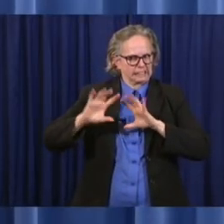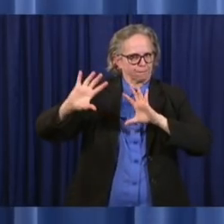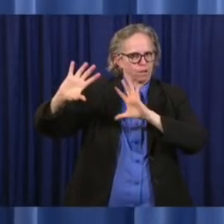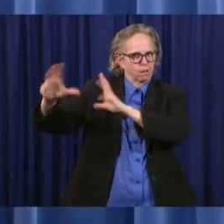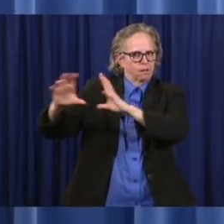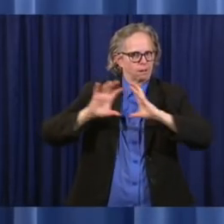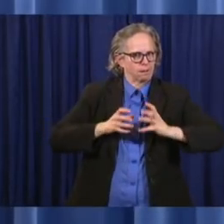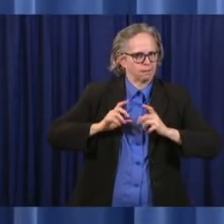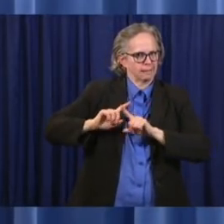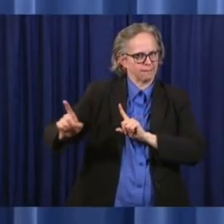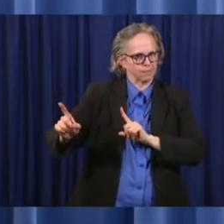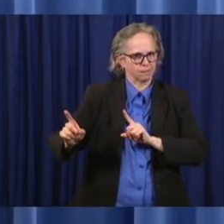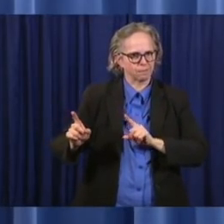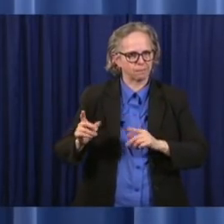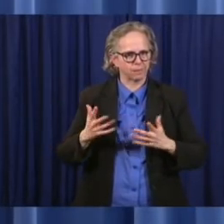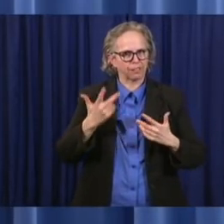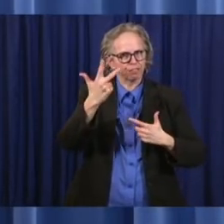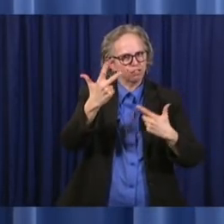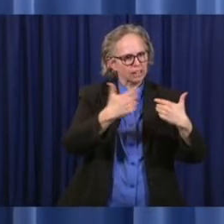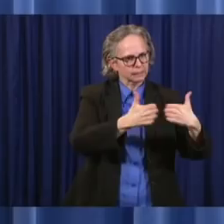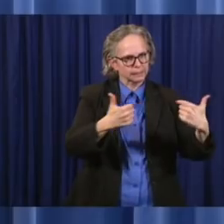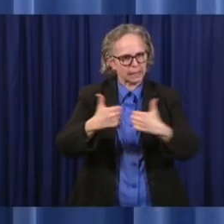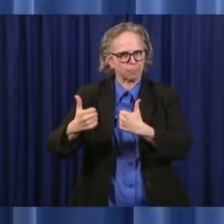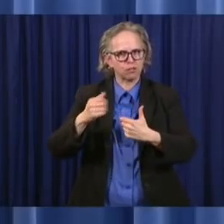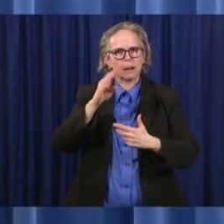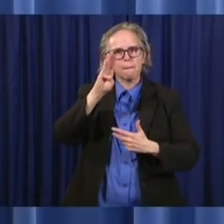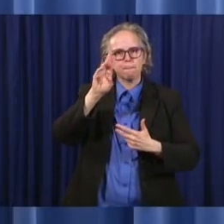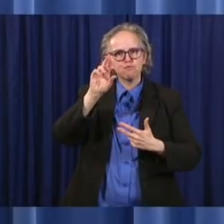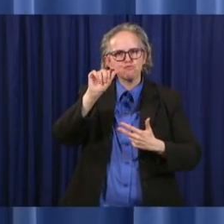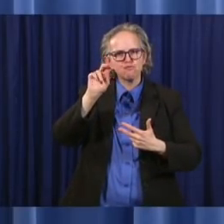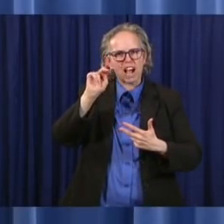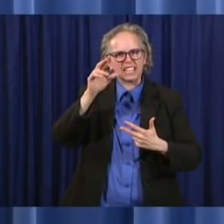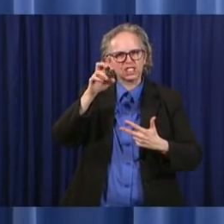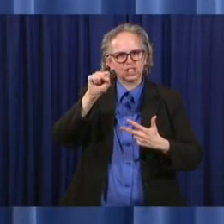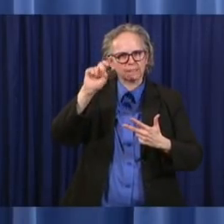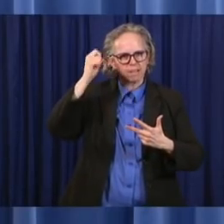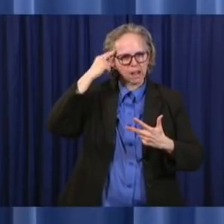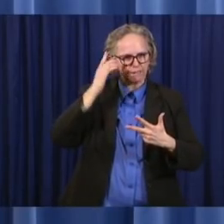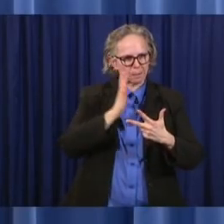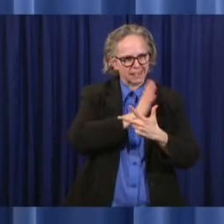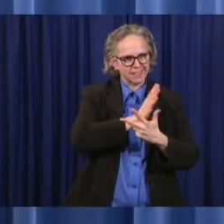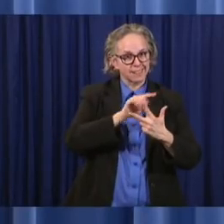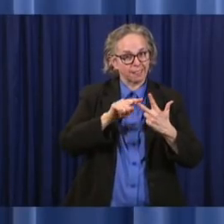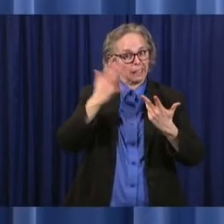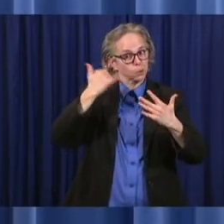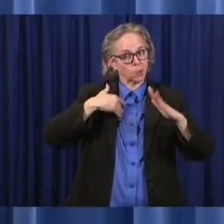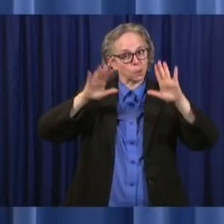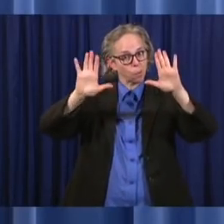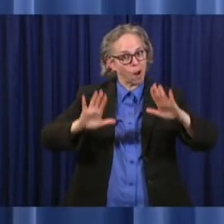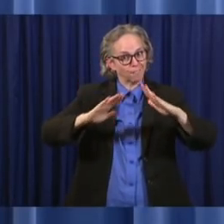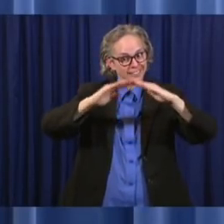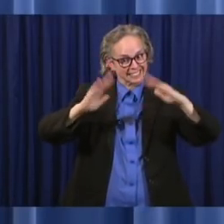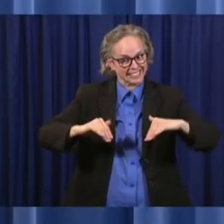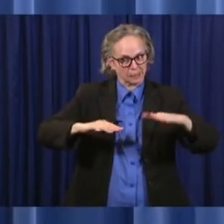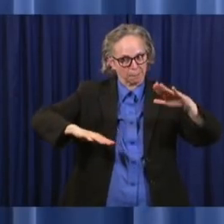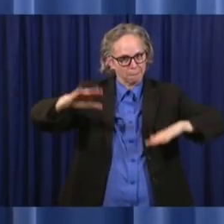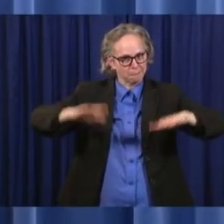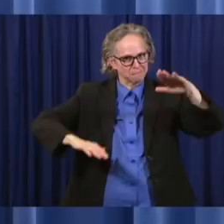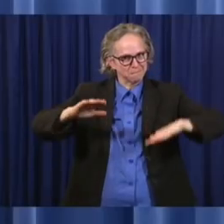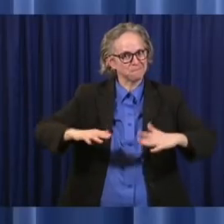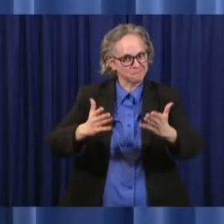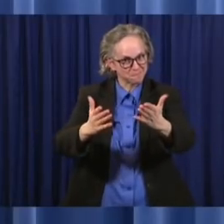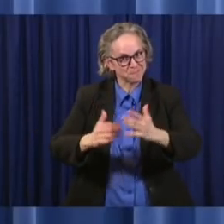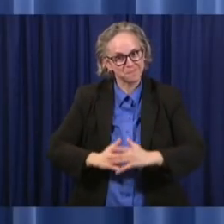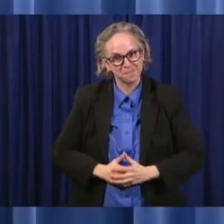three branches of government. I think it's what makes it such a great system that we have in this country.